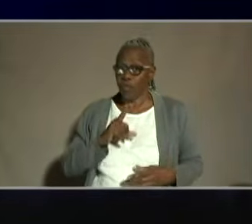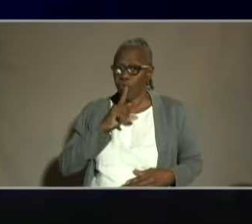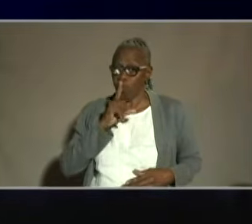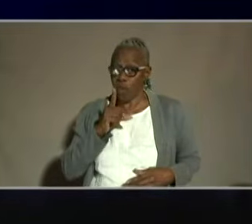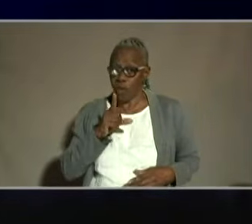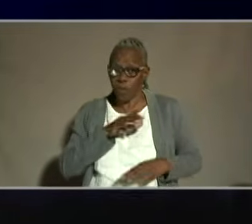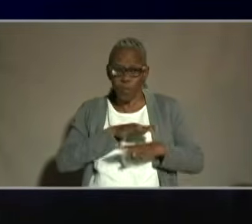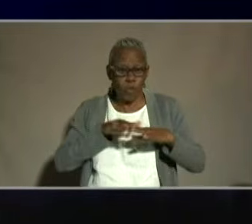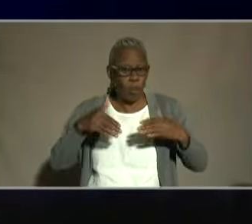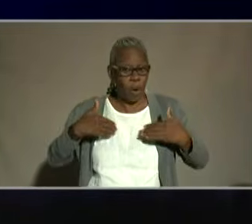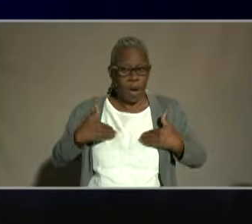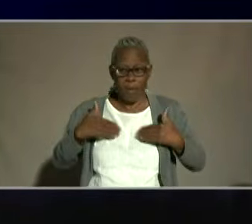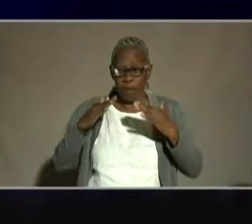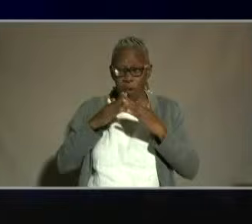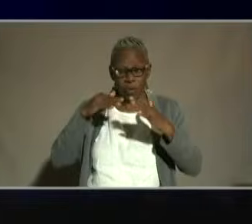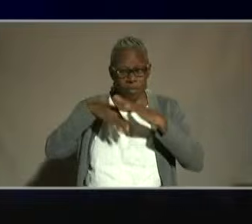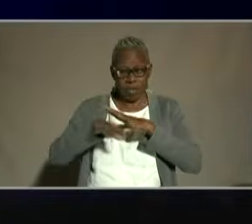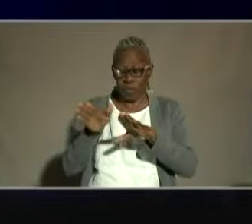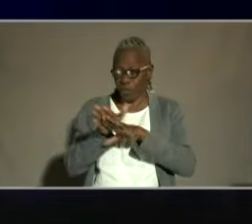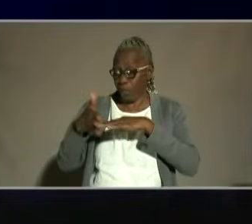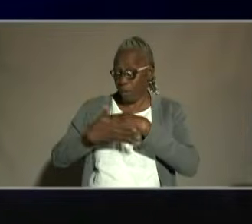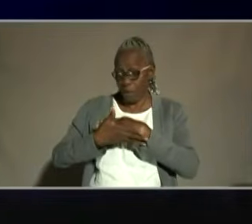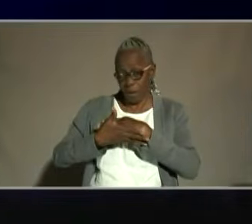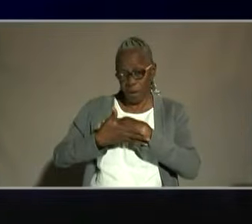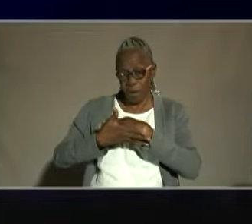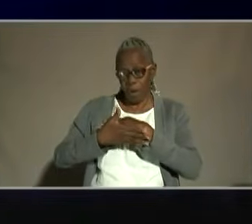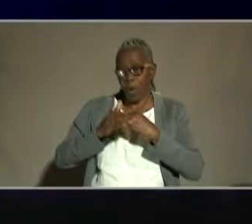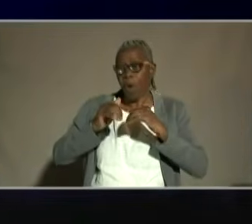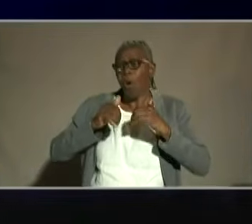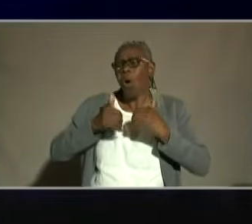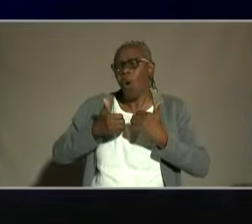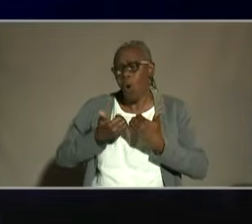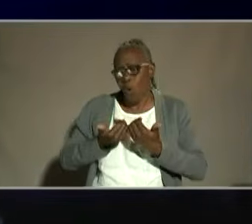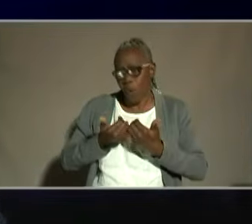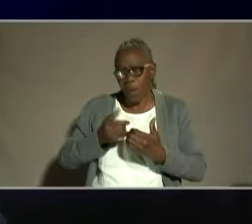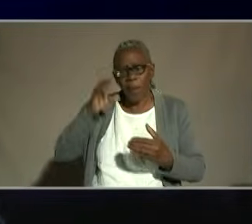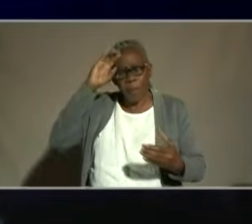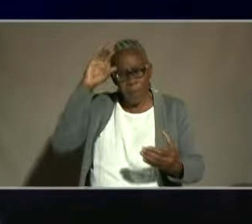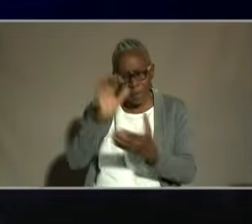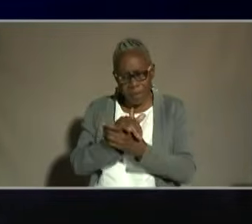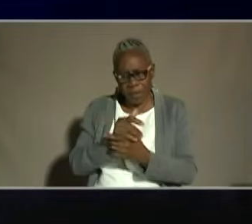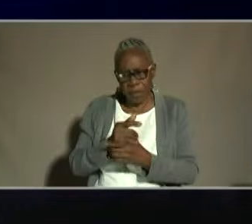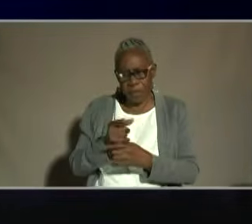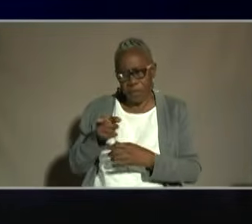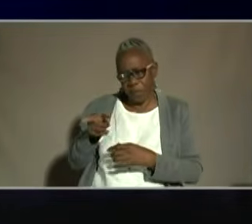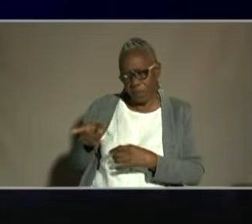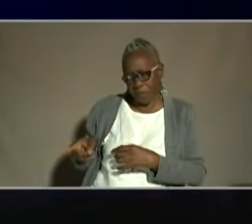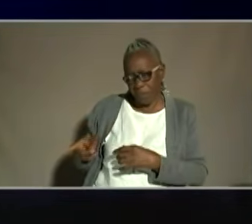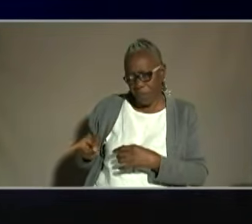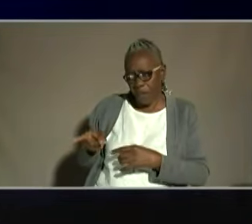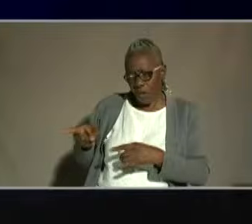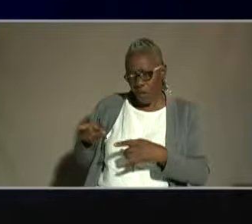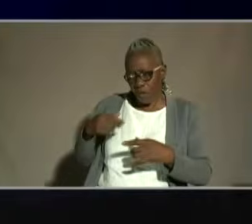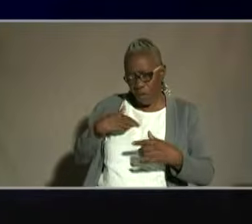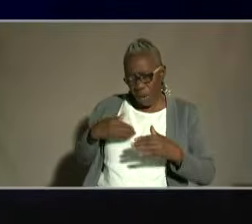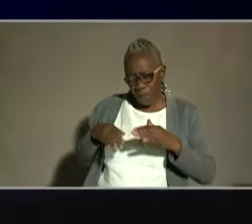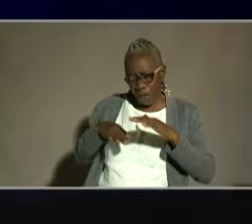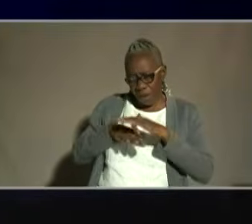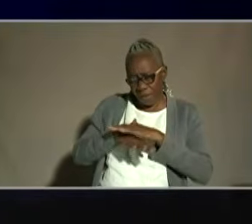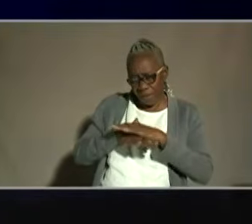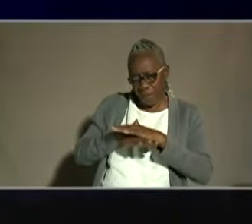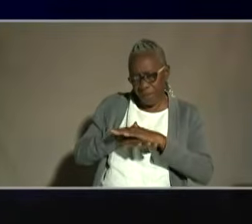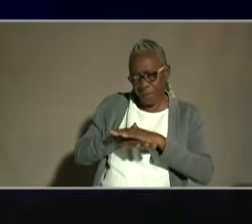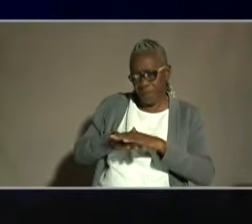have a house in Jamaica. How can we believe you? And do you have assets in